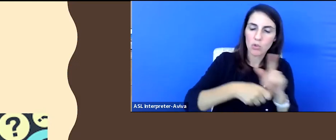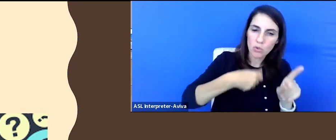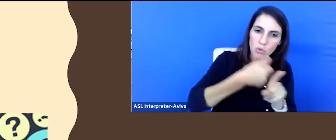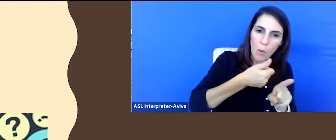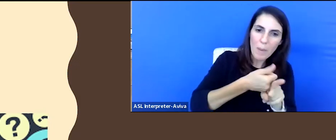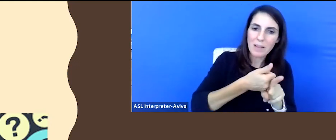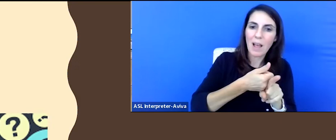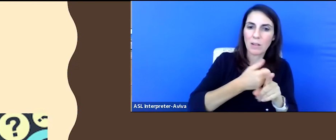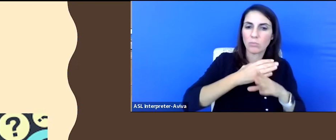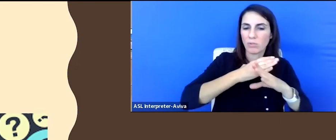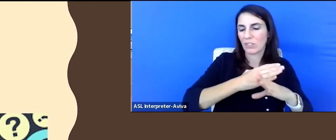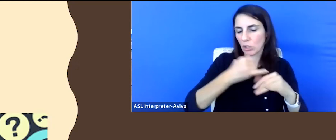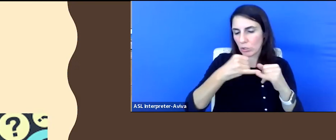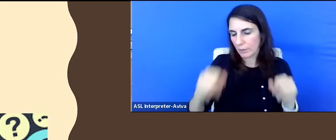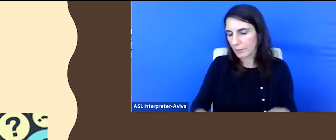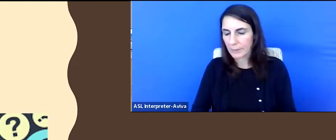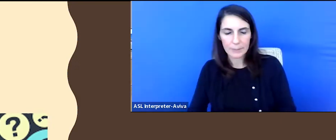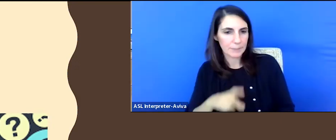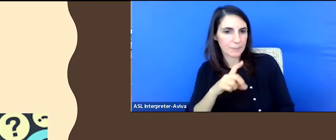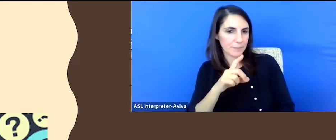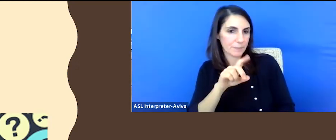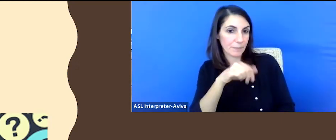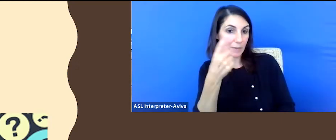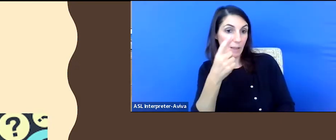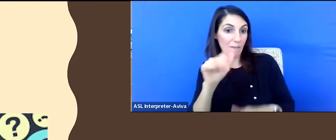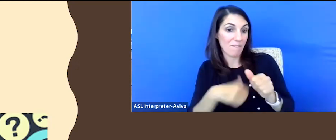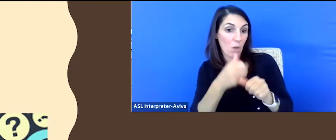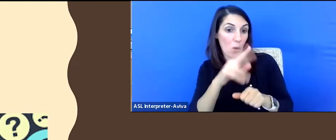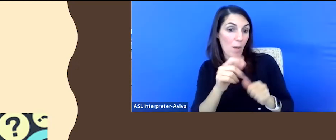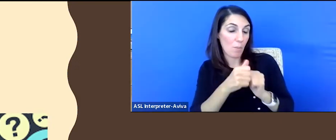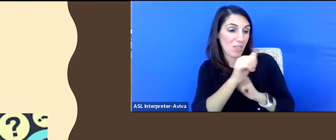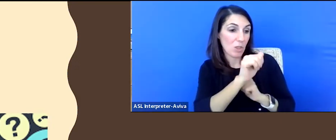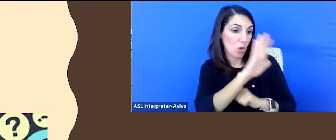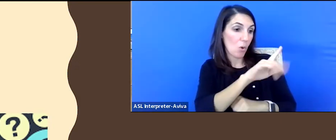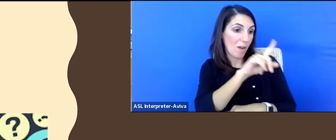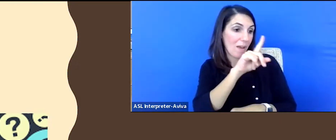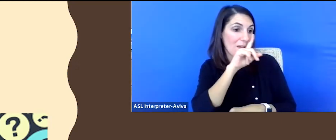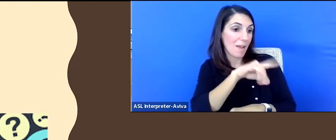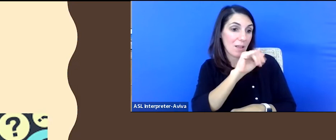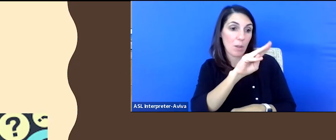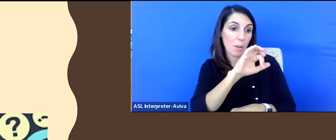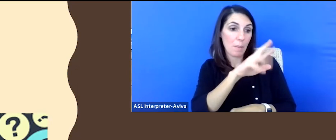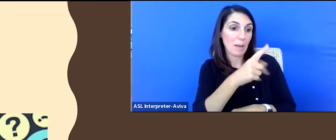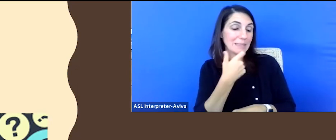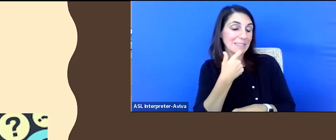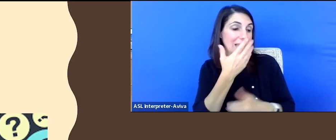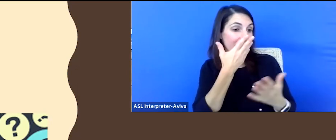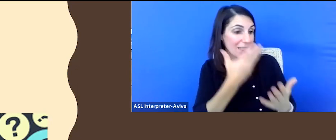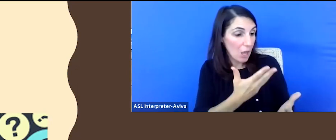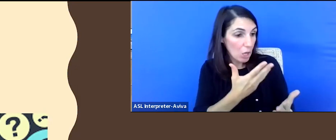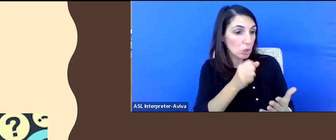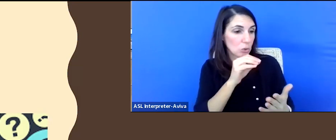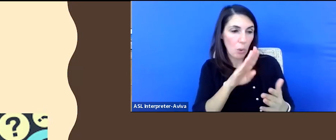This is Debbie. There was a follow-up to your answer. And Mark wrote, thank you. So to